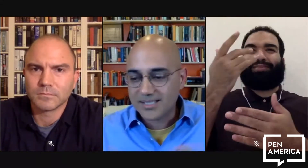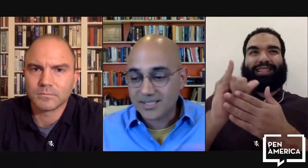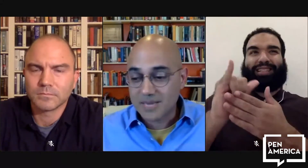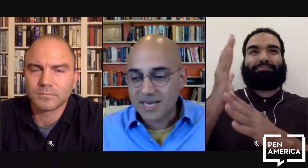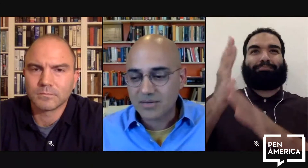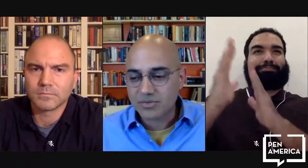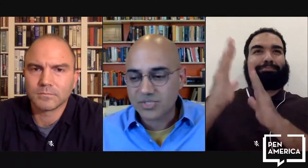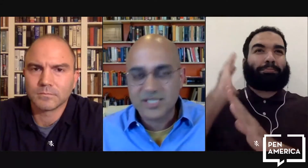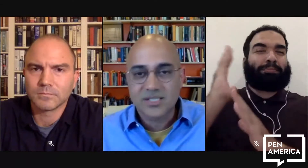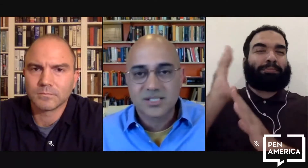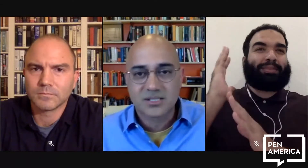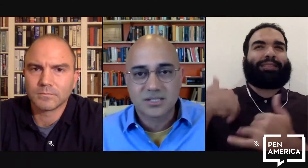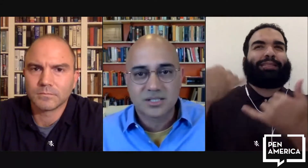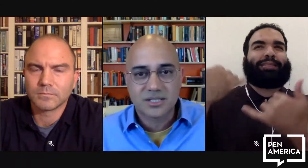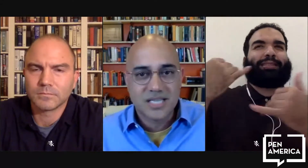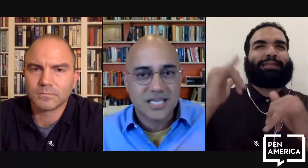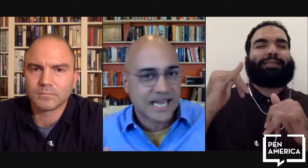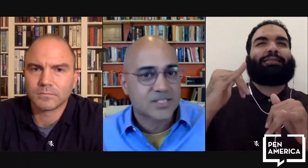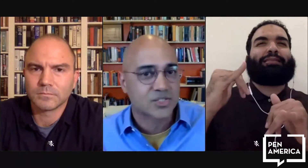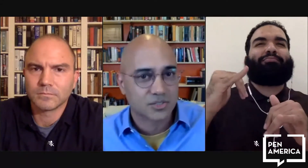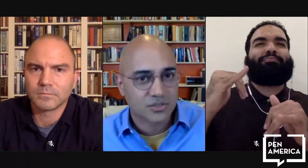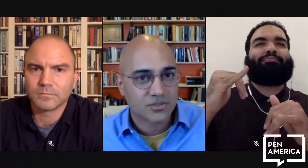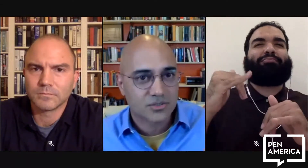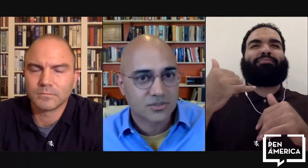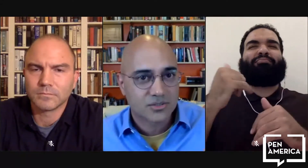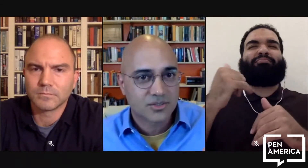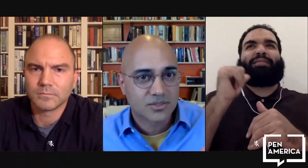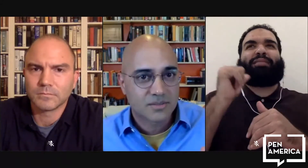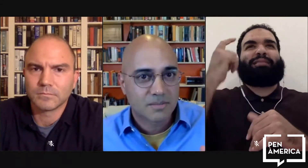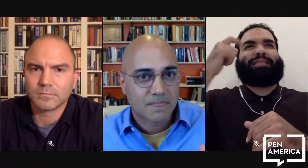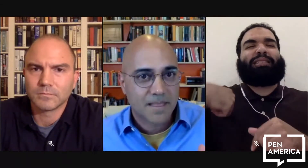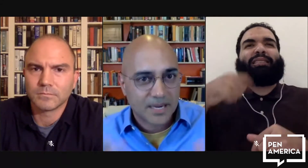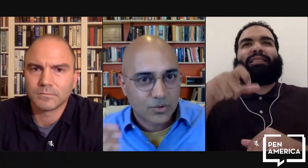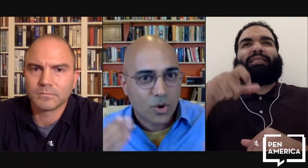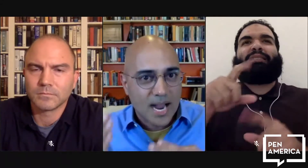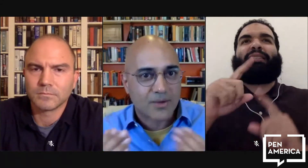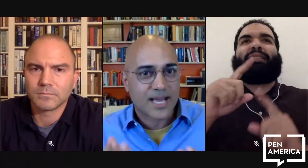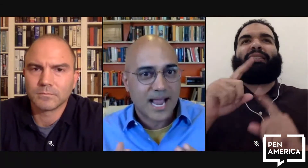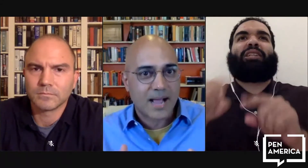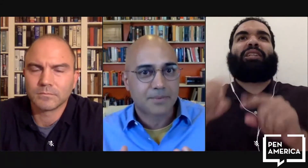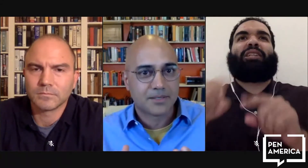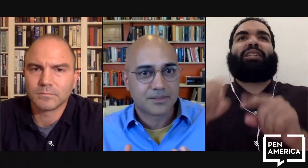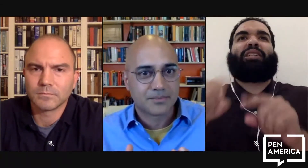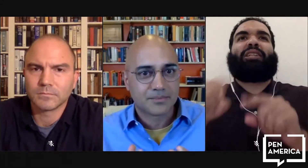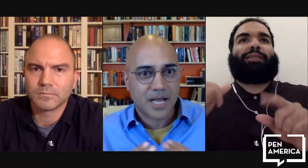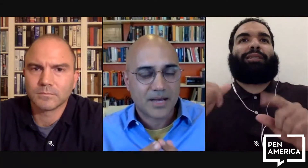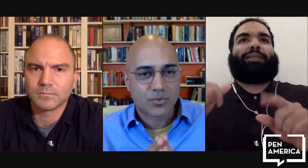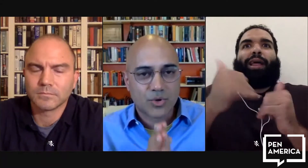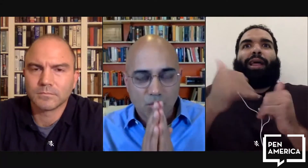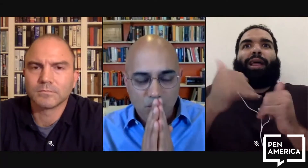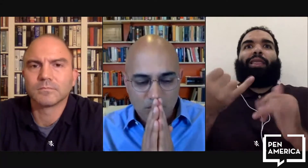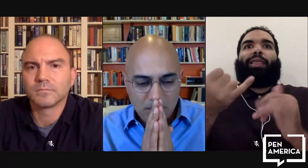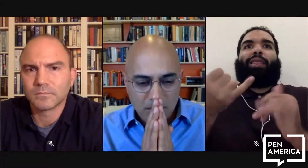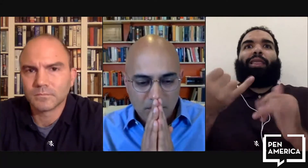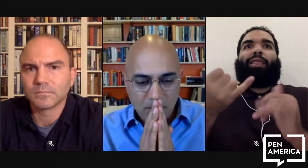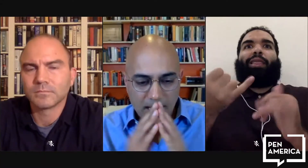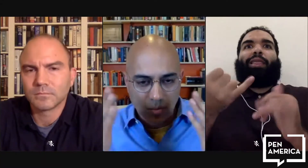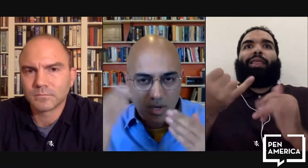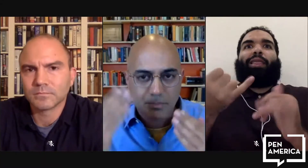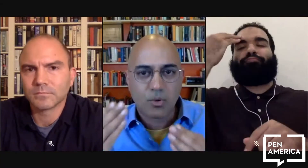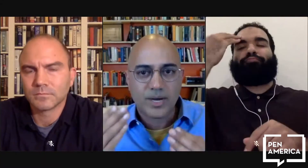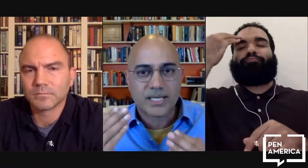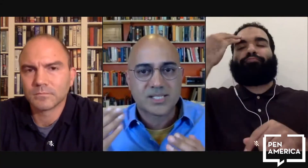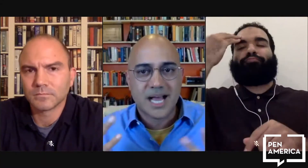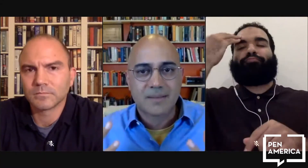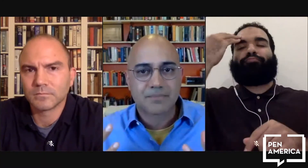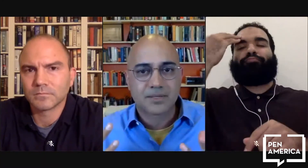I somehow ceased to need an answer. And I don't know how that happened. I don't know at